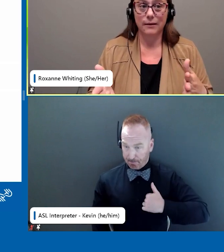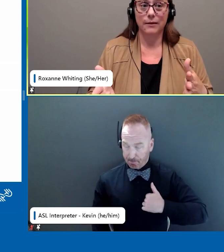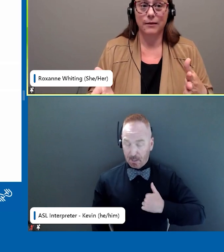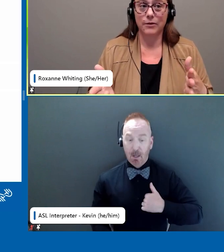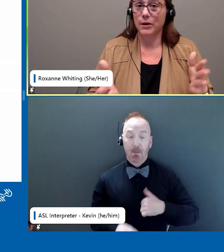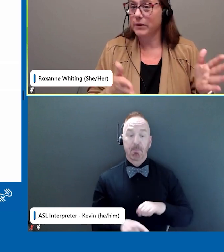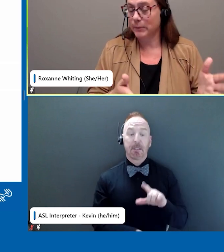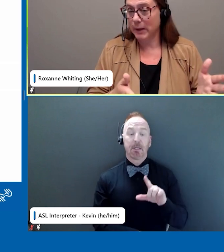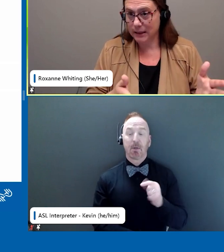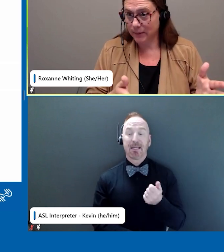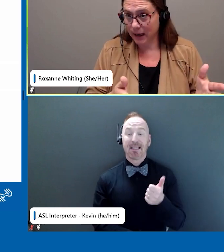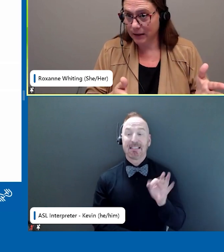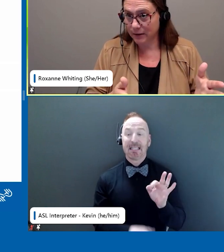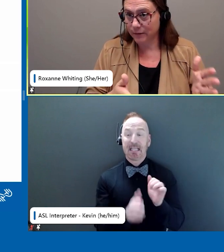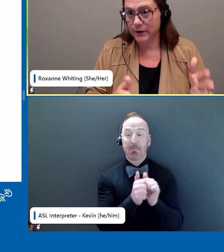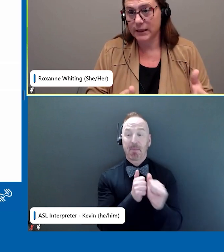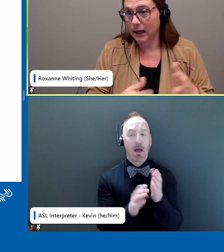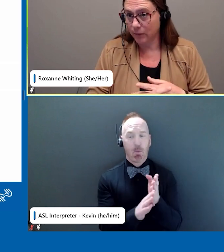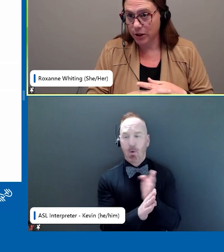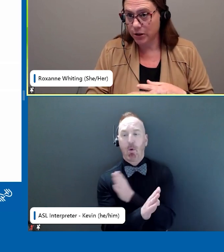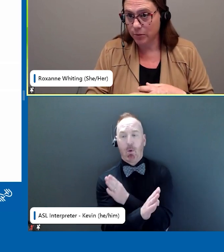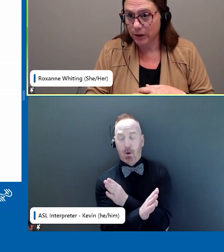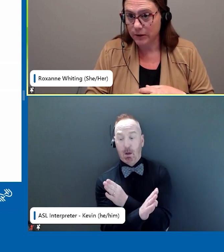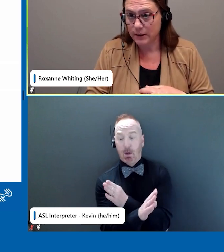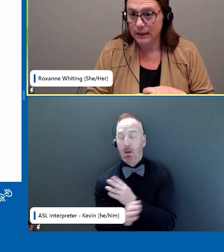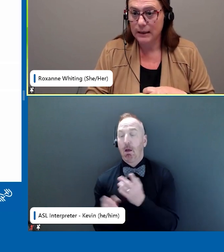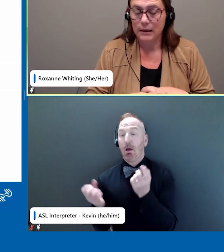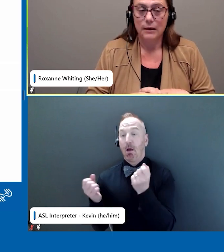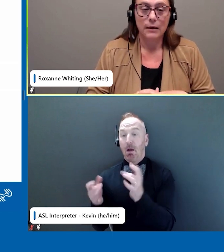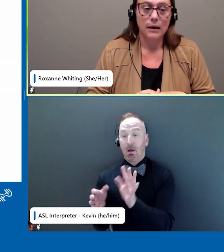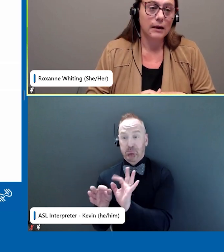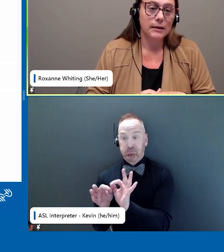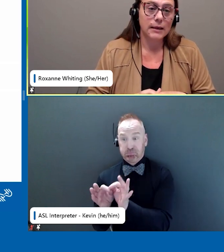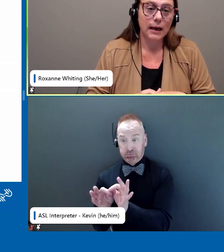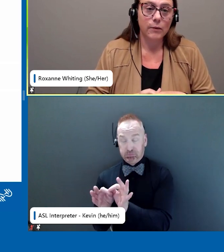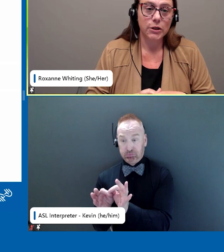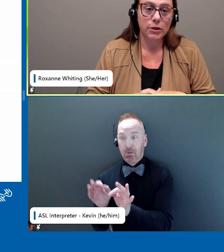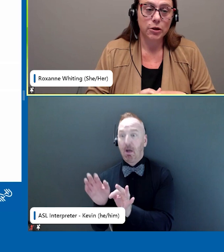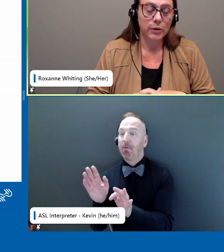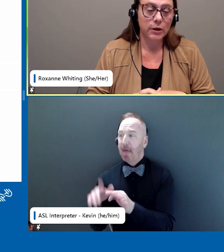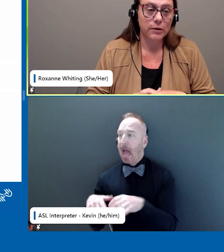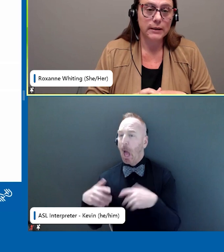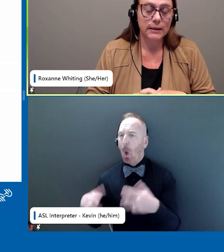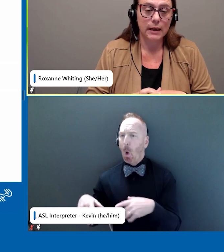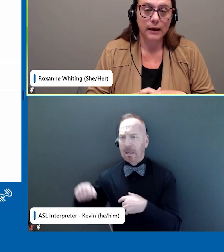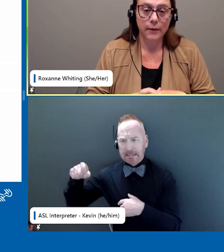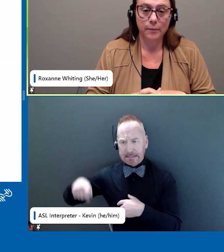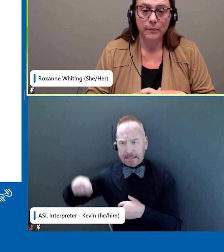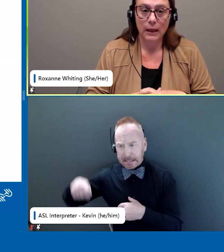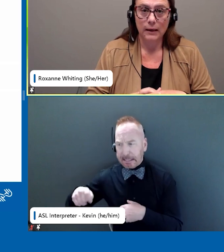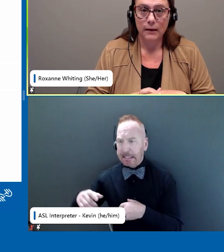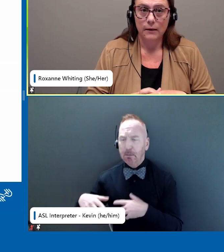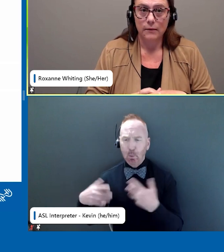passed, there's always been a demand for sign language interpreters. Sign language interpreters,